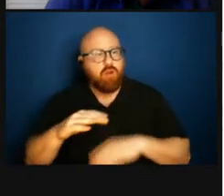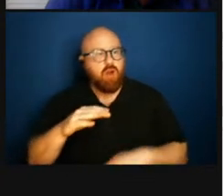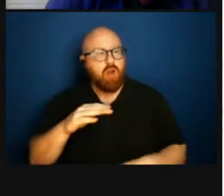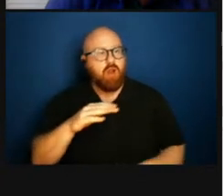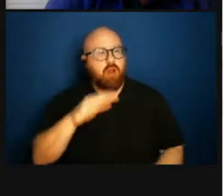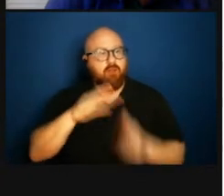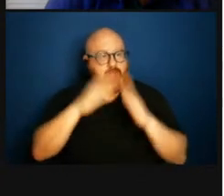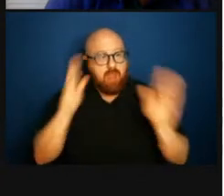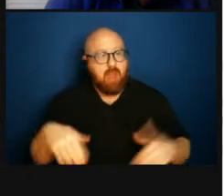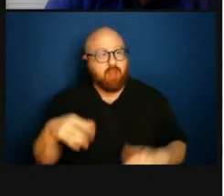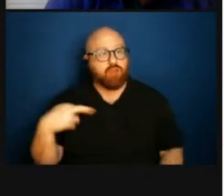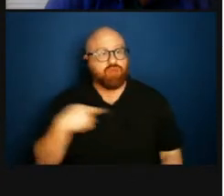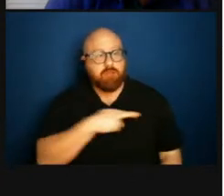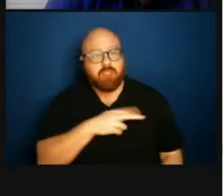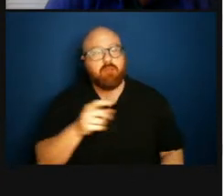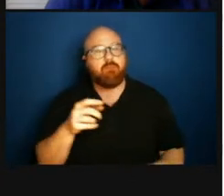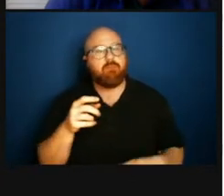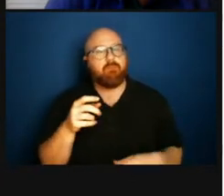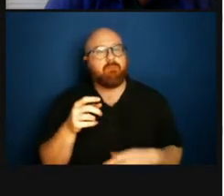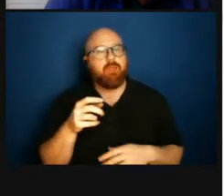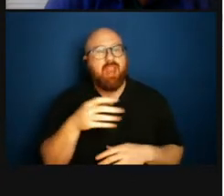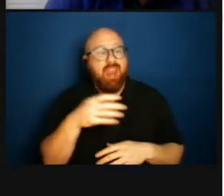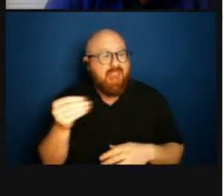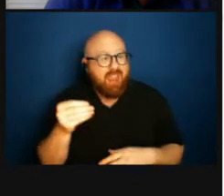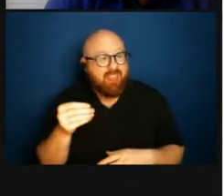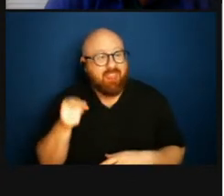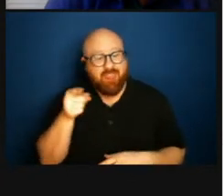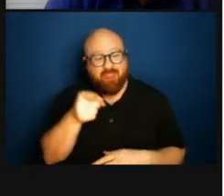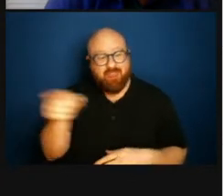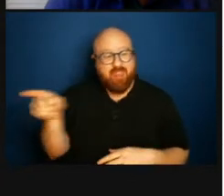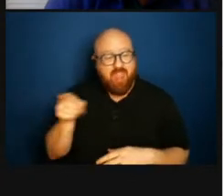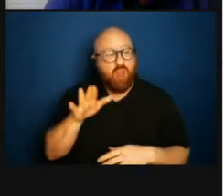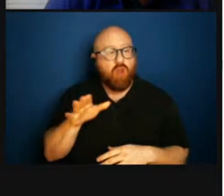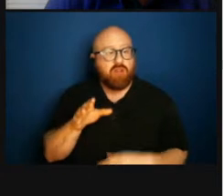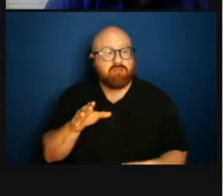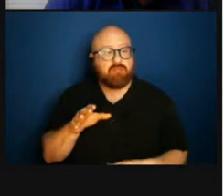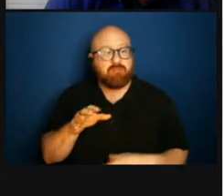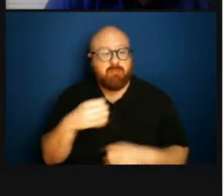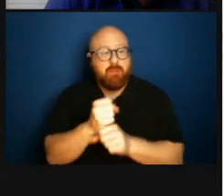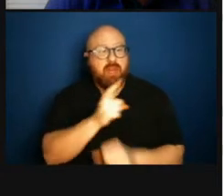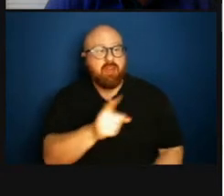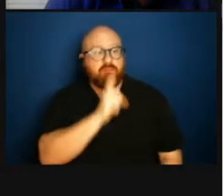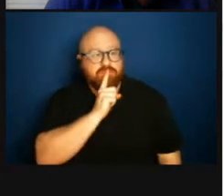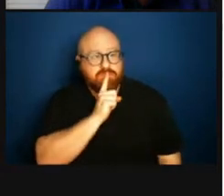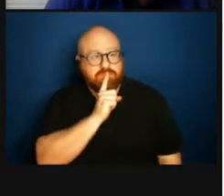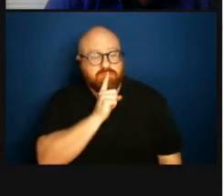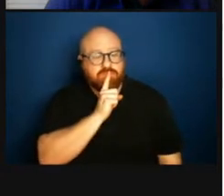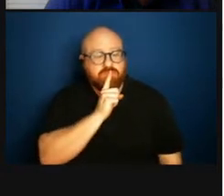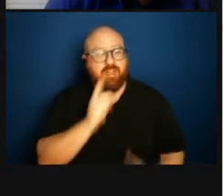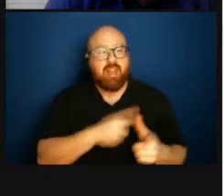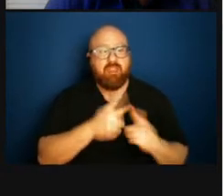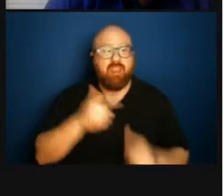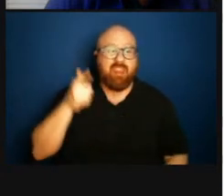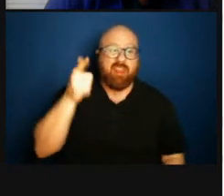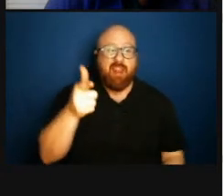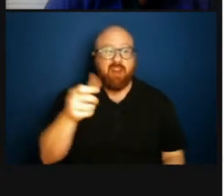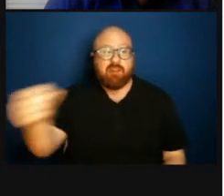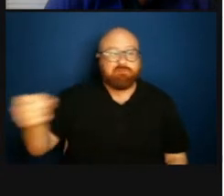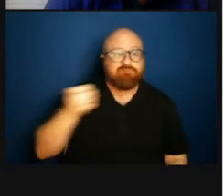Confederate victory and was censured by the House. Later, he was thrown in jail for harboring two fleeing rebels in